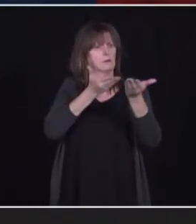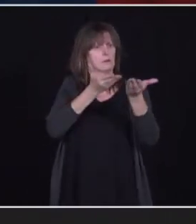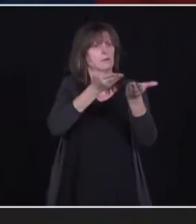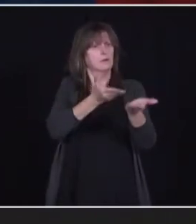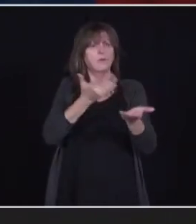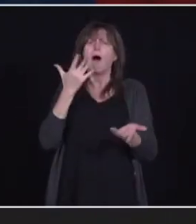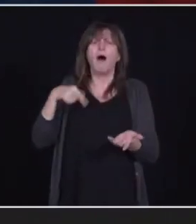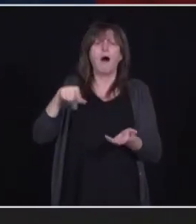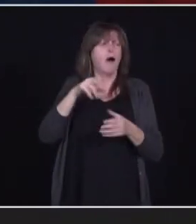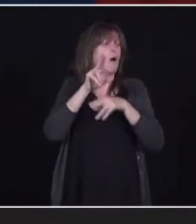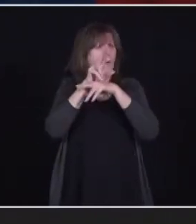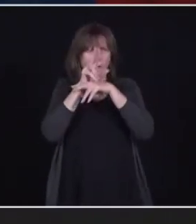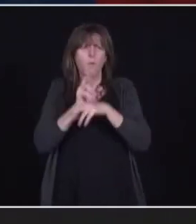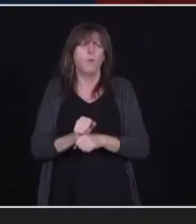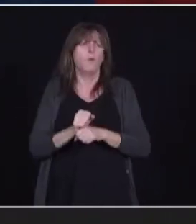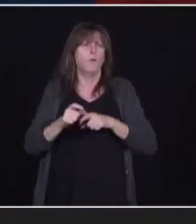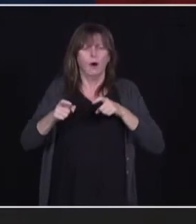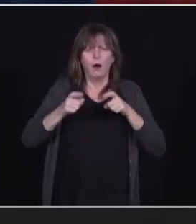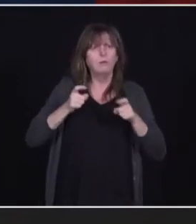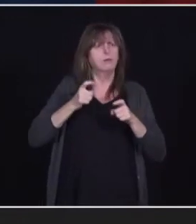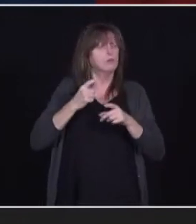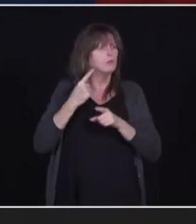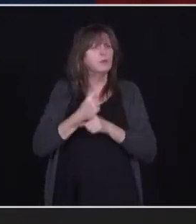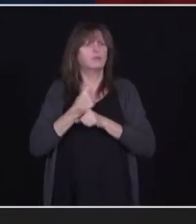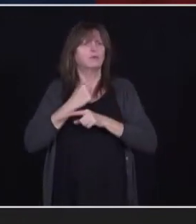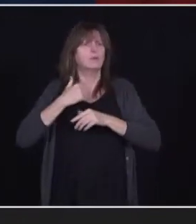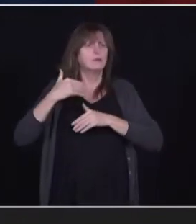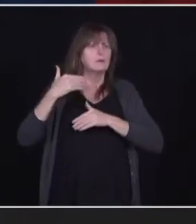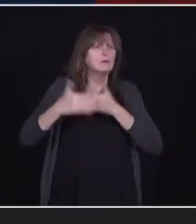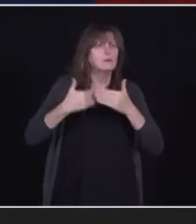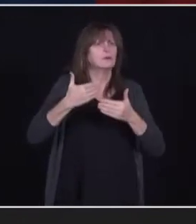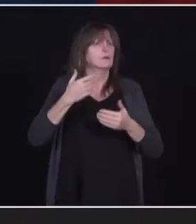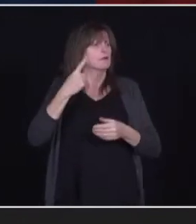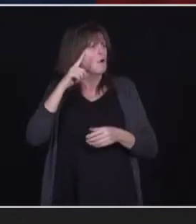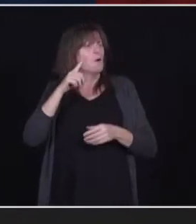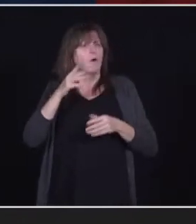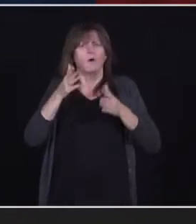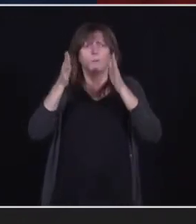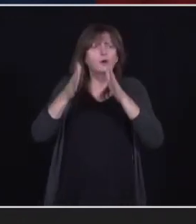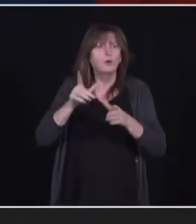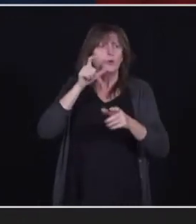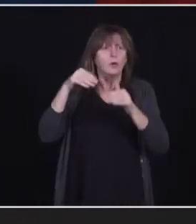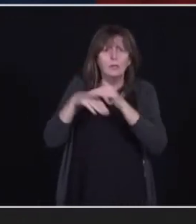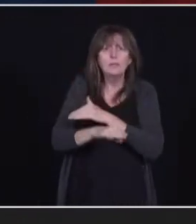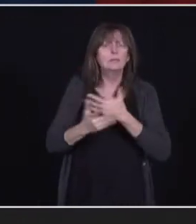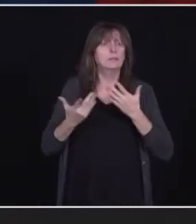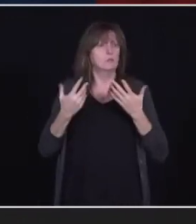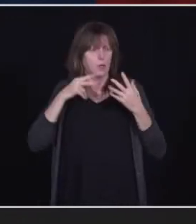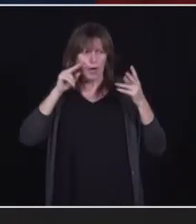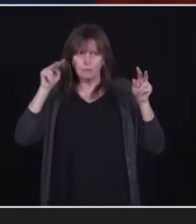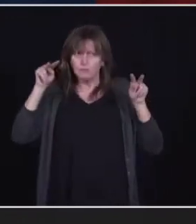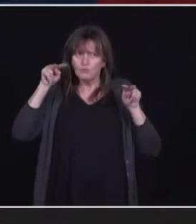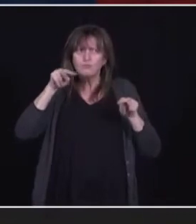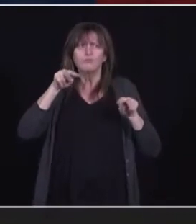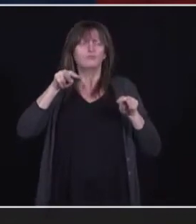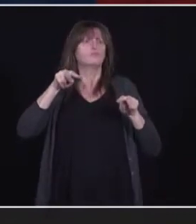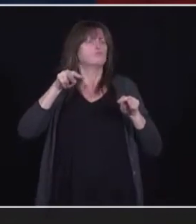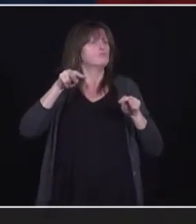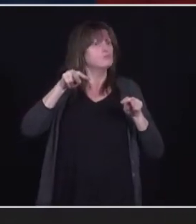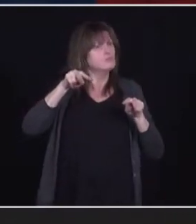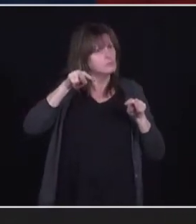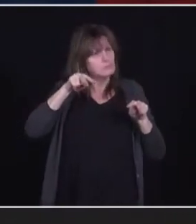amount of security for the number of people that come through. And with the extra attention that we paid with them to what we are doing, we think we will be